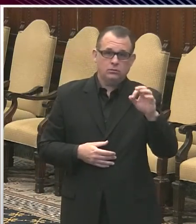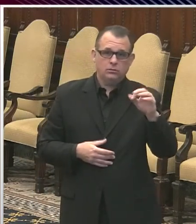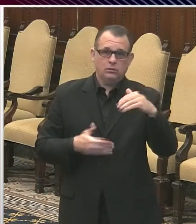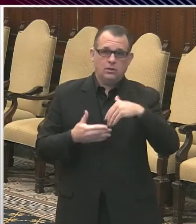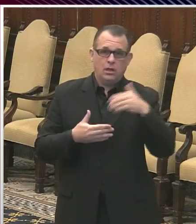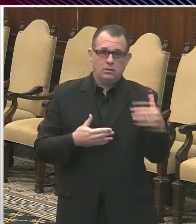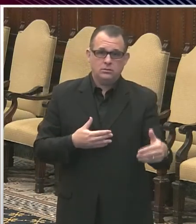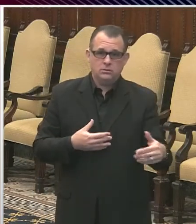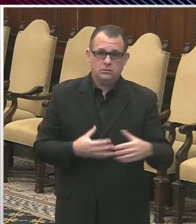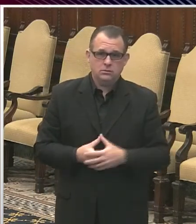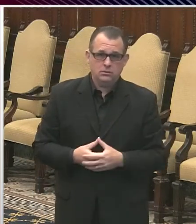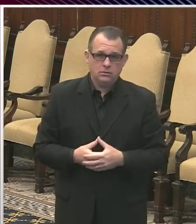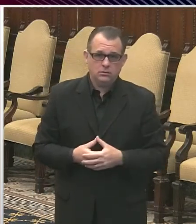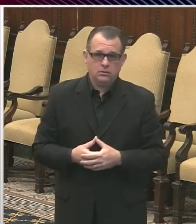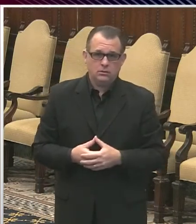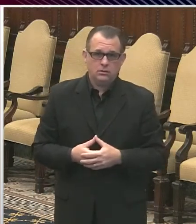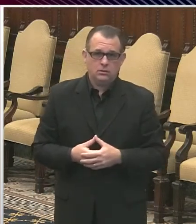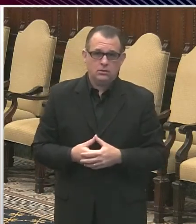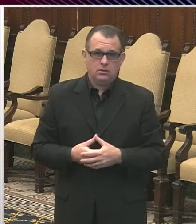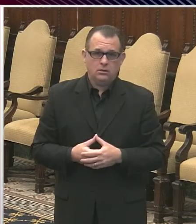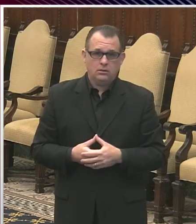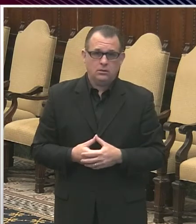Henny's Figueroa of Univision.